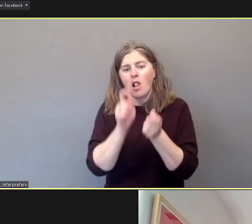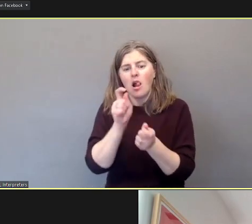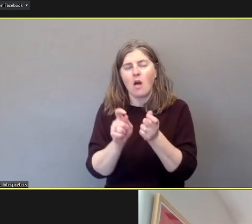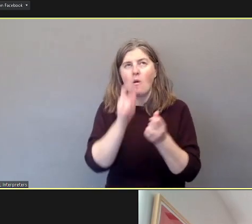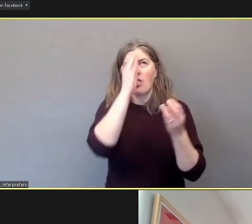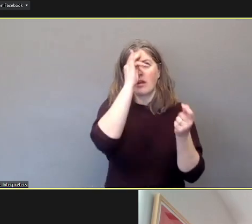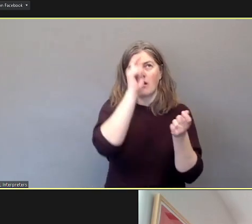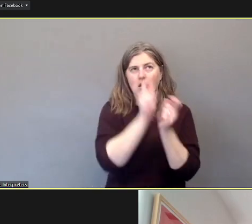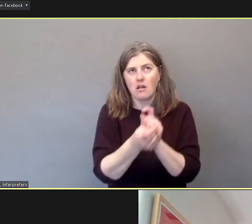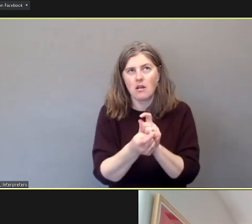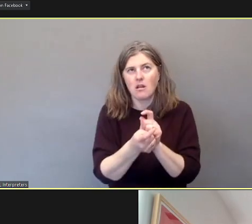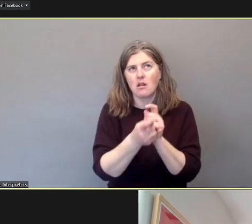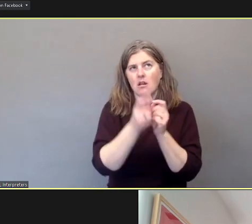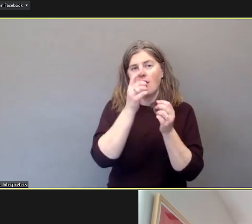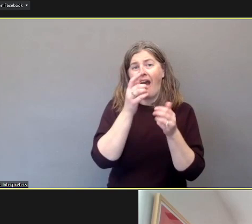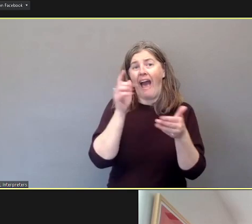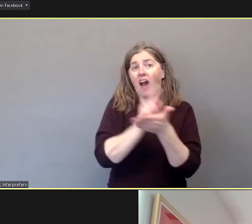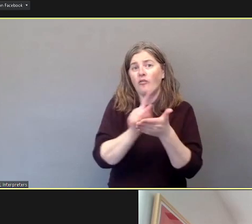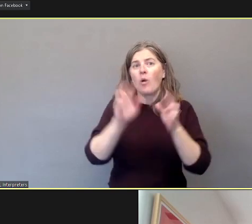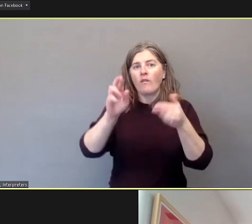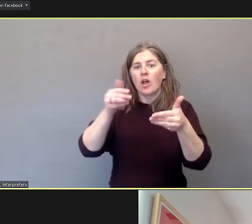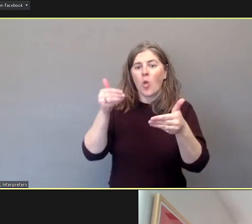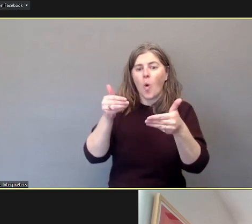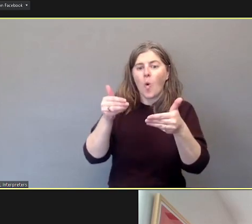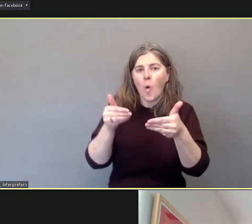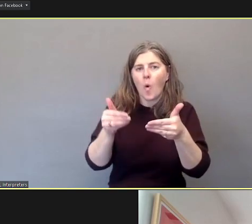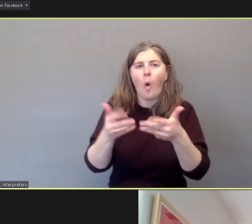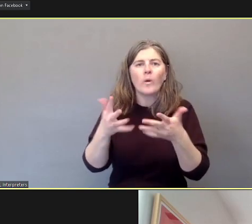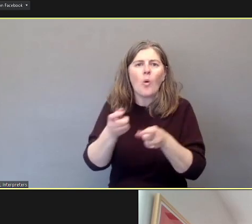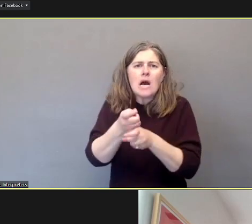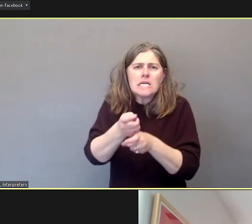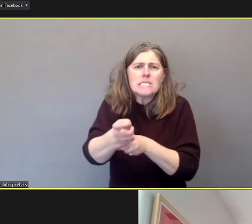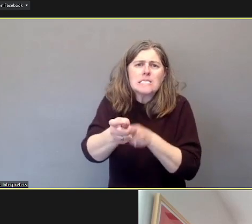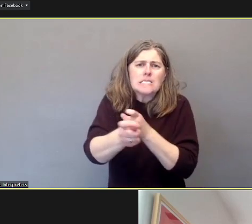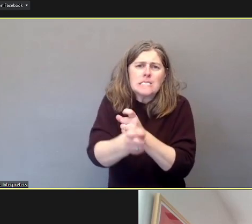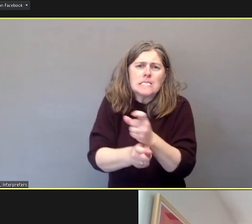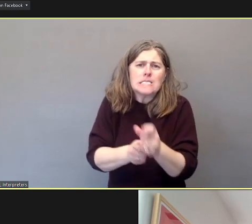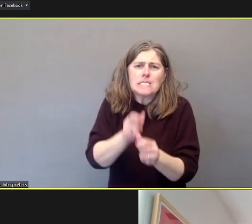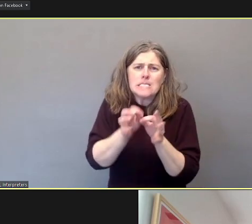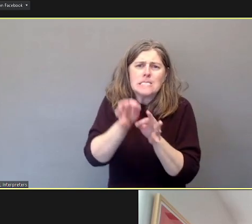thinking that we're getting closer and closer. We don't want to torture you or play,